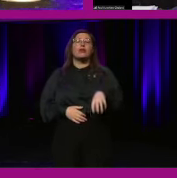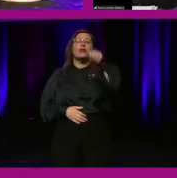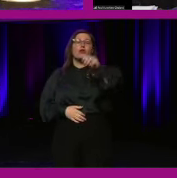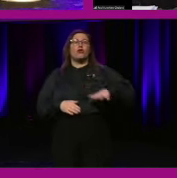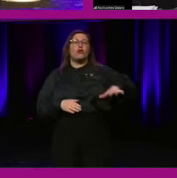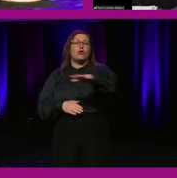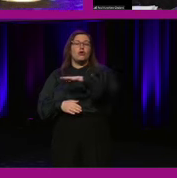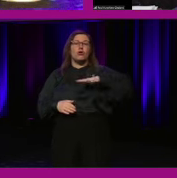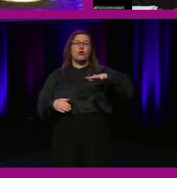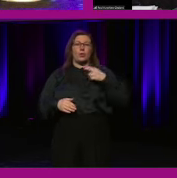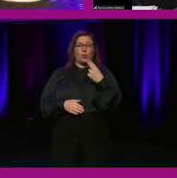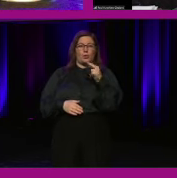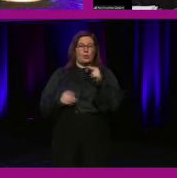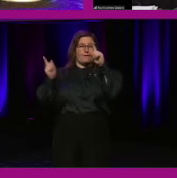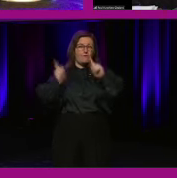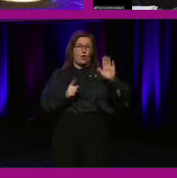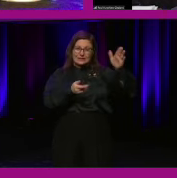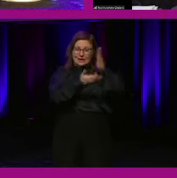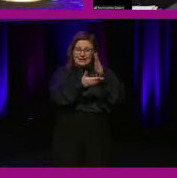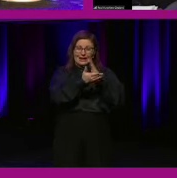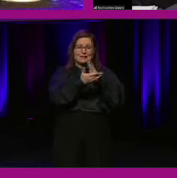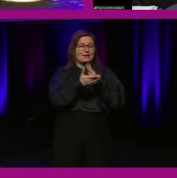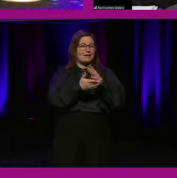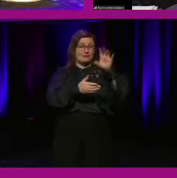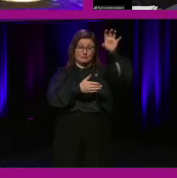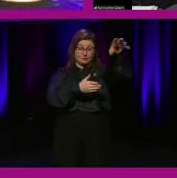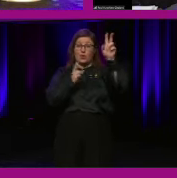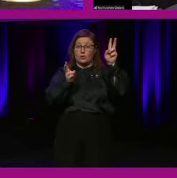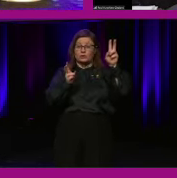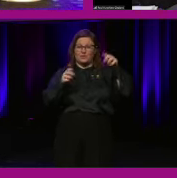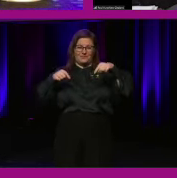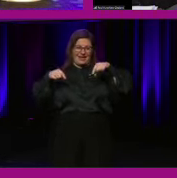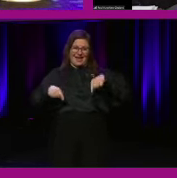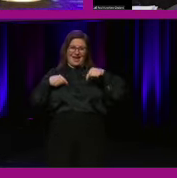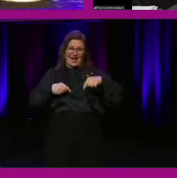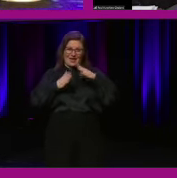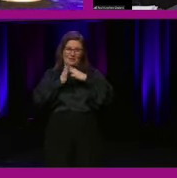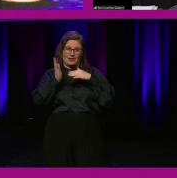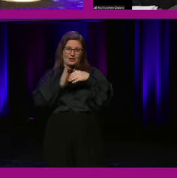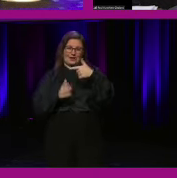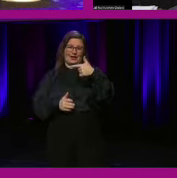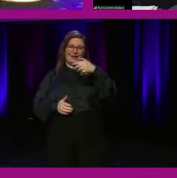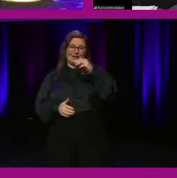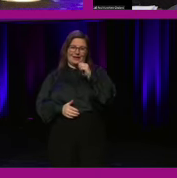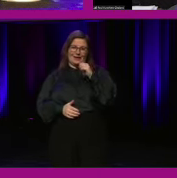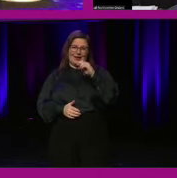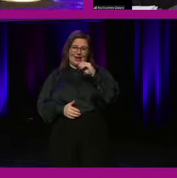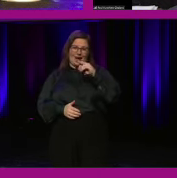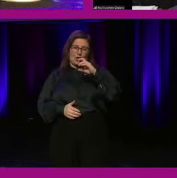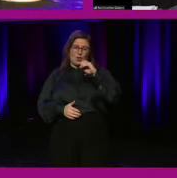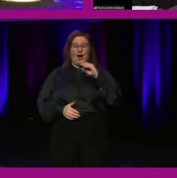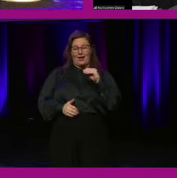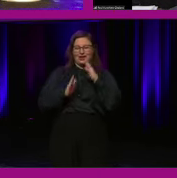also indigenous people's rights. So here in Aotearoa, here in New Zealand, a